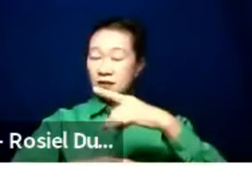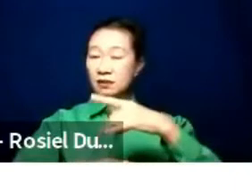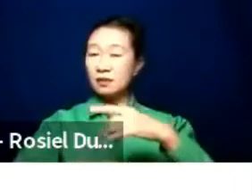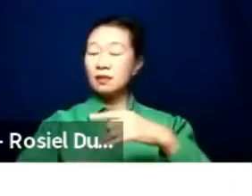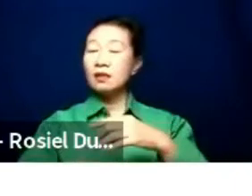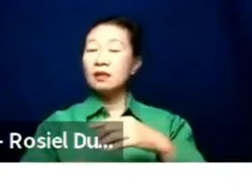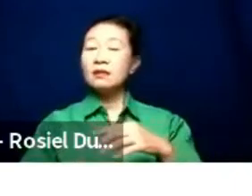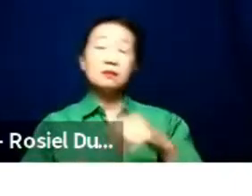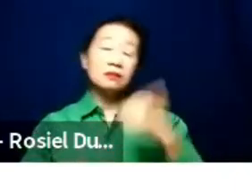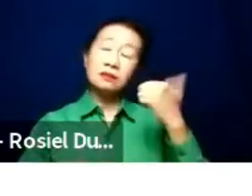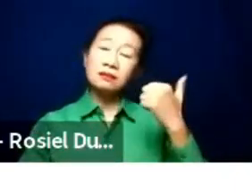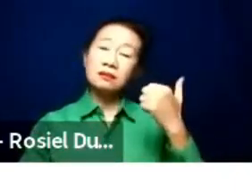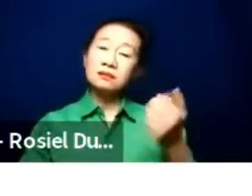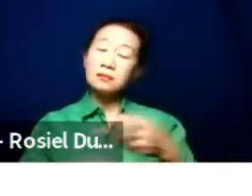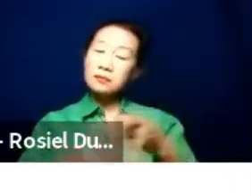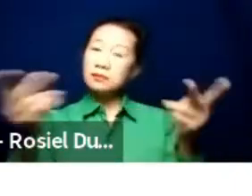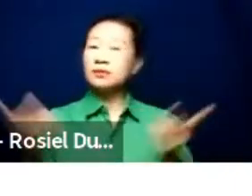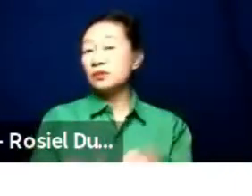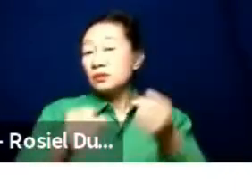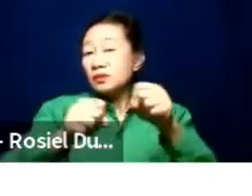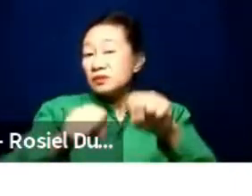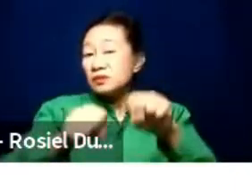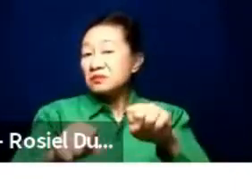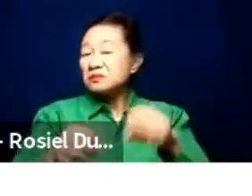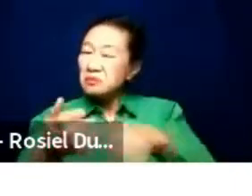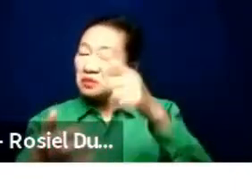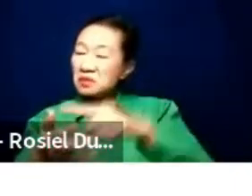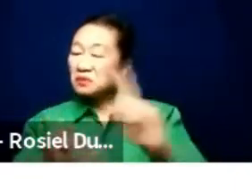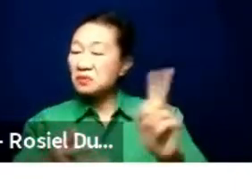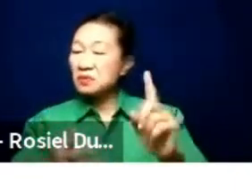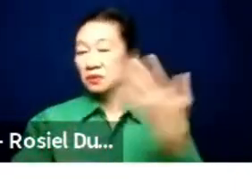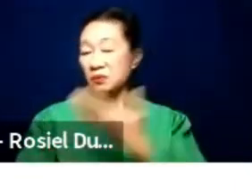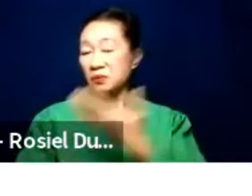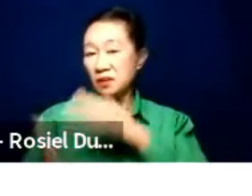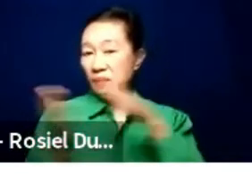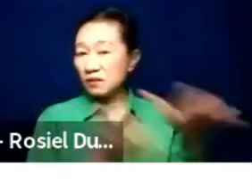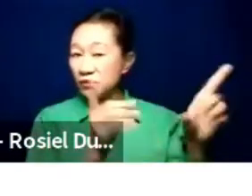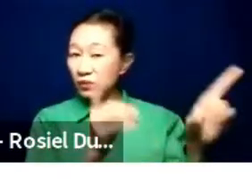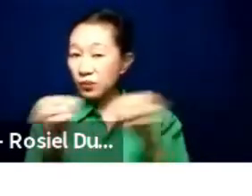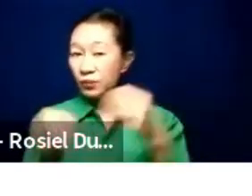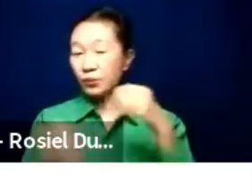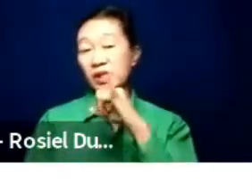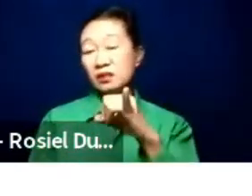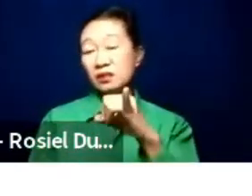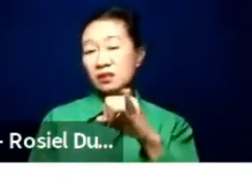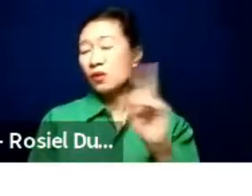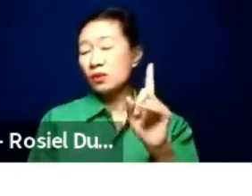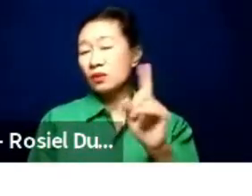Now, in other settings, minsan, what we're left to do is